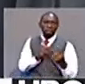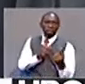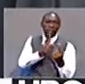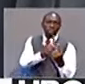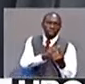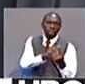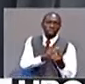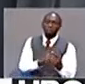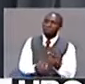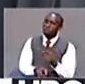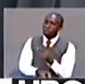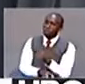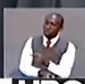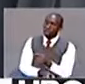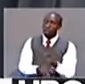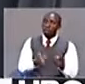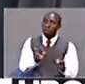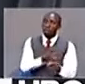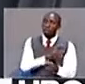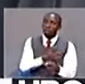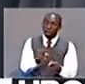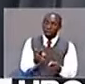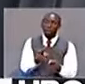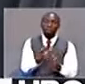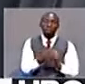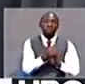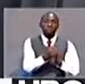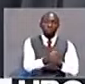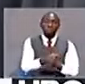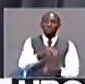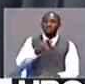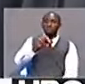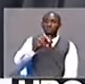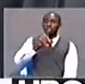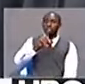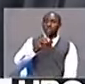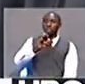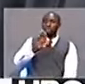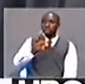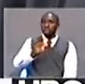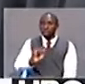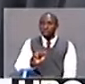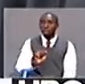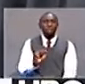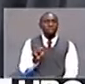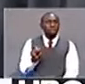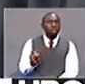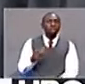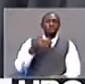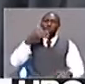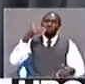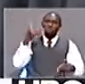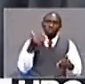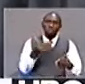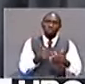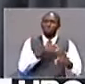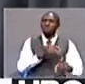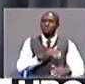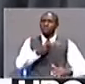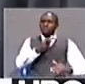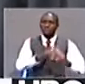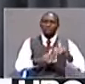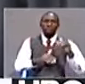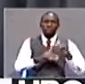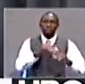his parishioner of Undeba. I always wondered at his very, very good memory. He would never forget